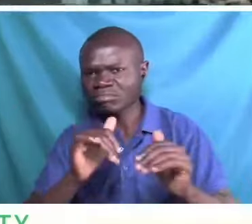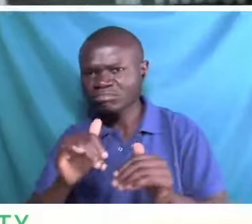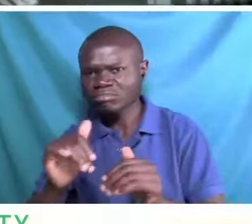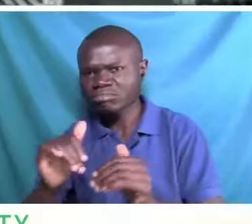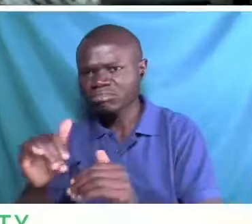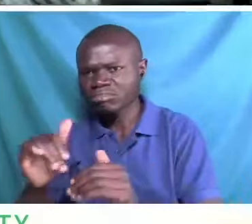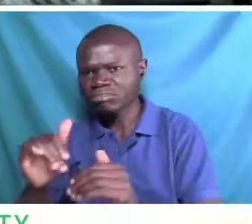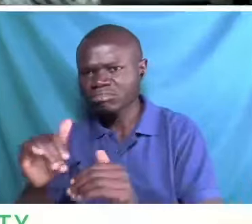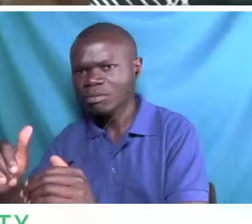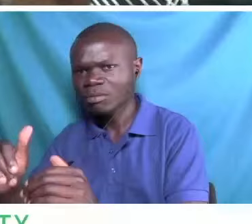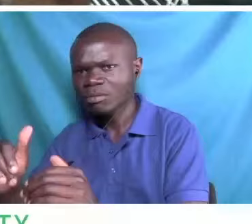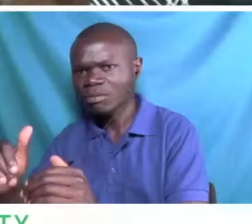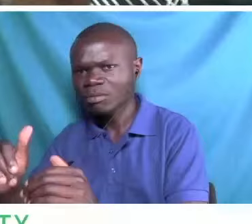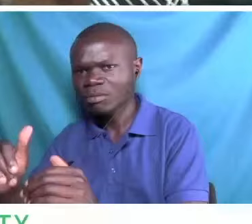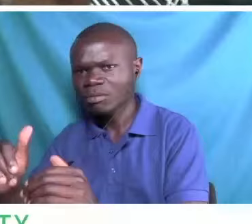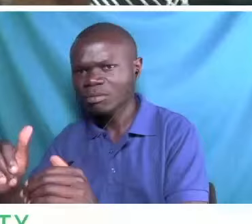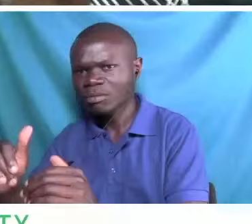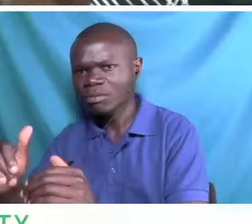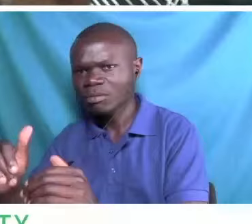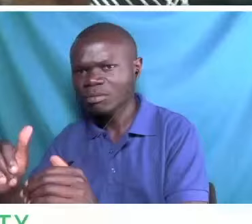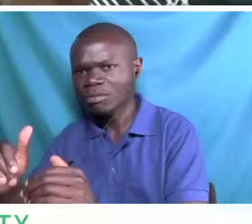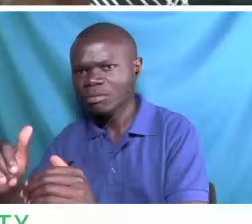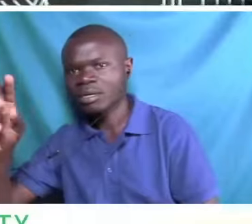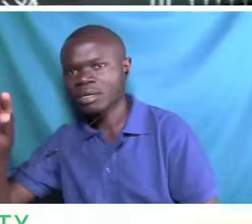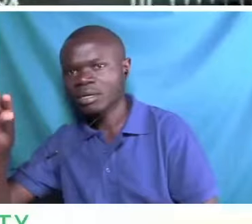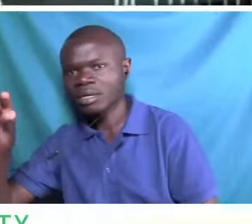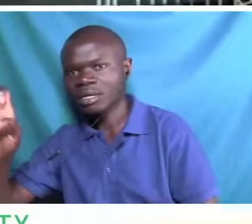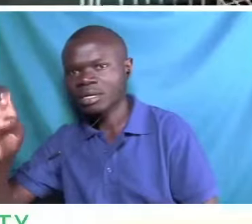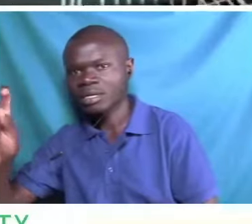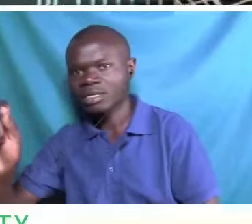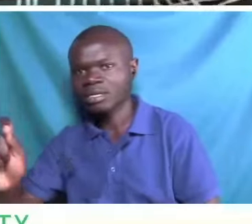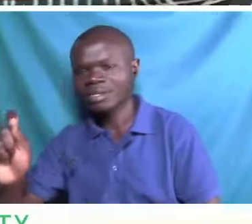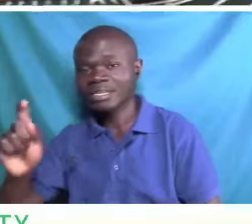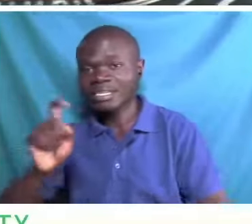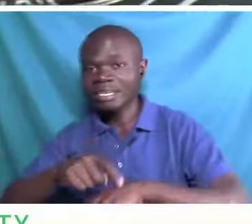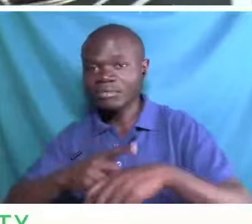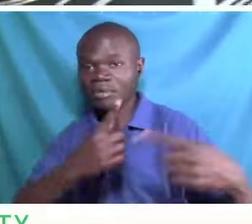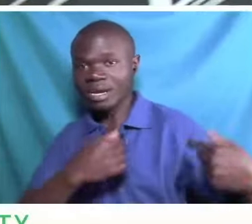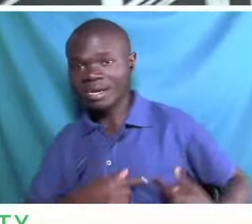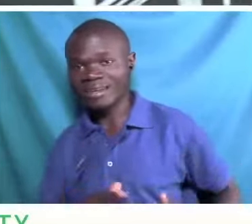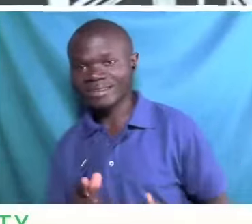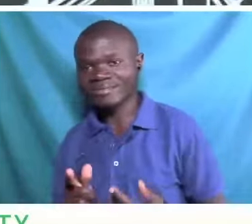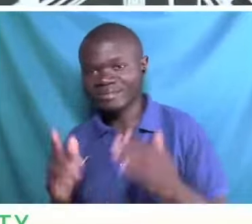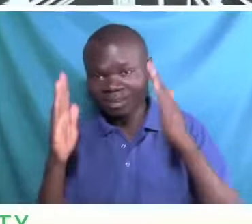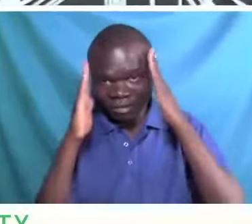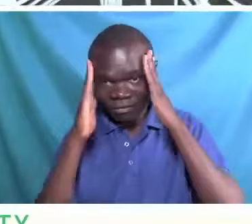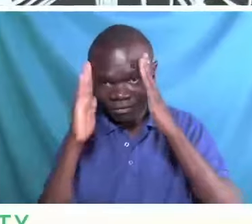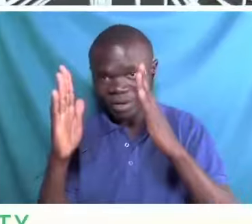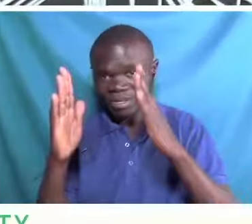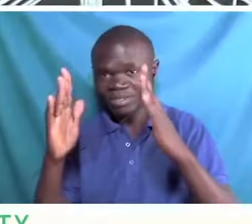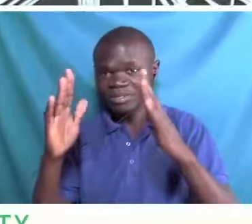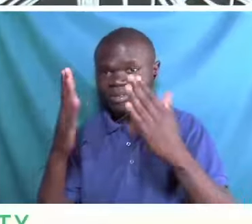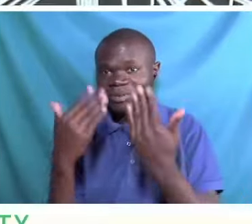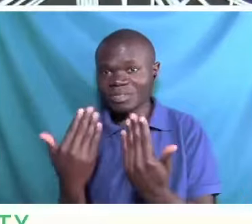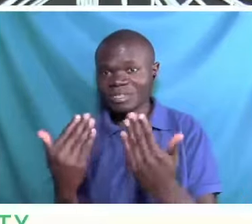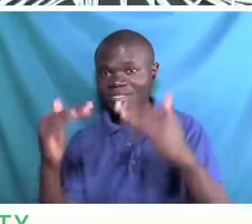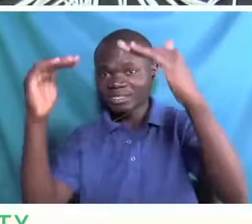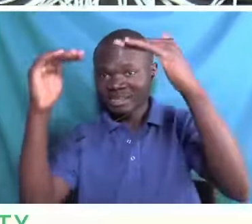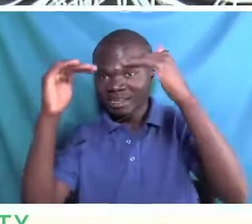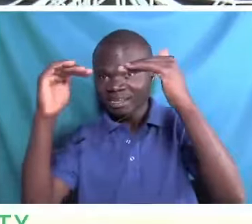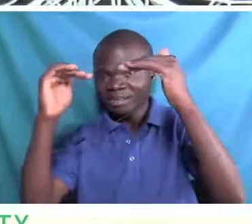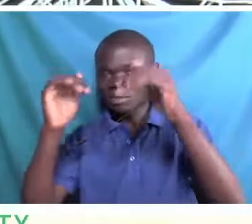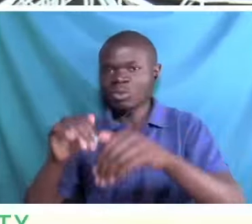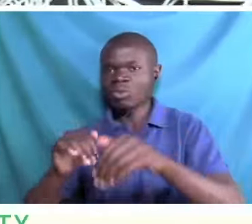also set on the things that are above, on God's purpose and God's will, you know, you follow up after